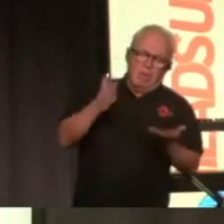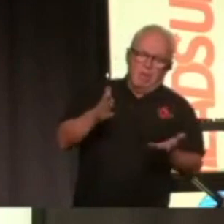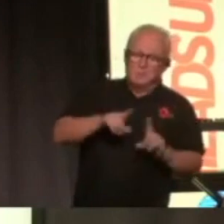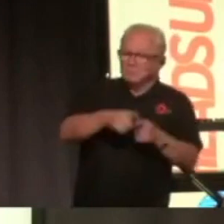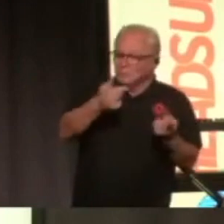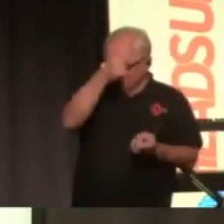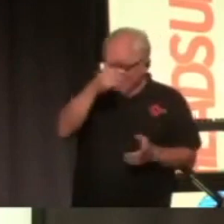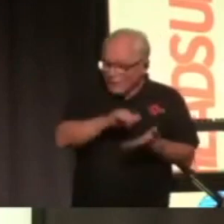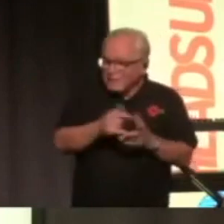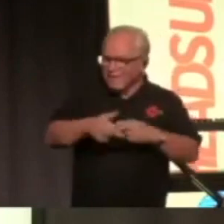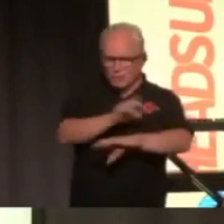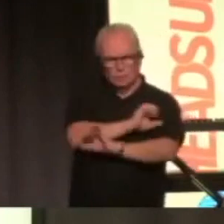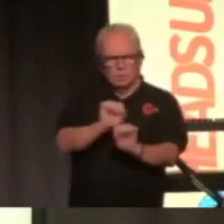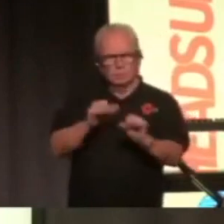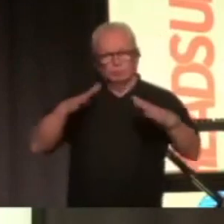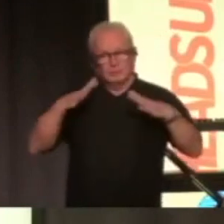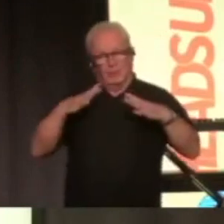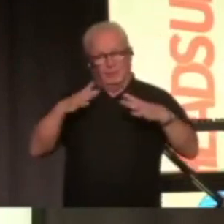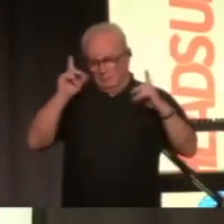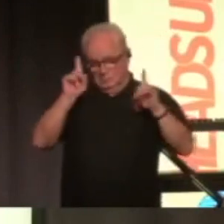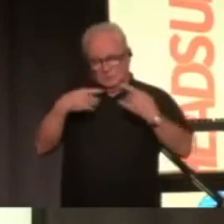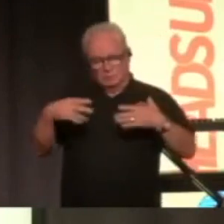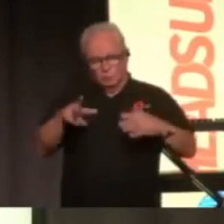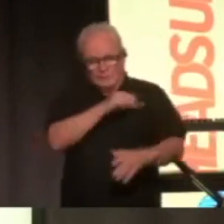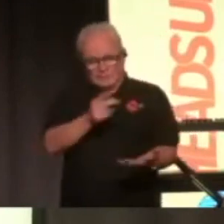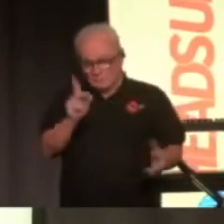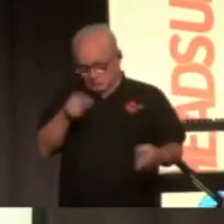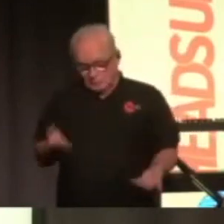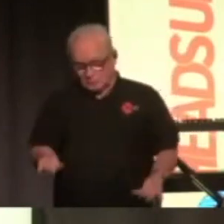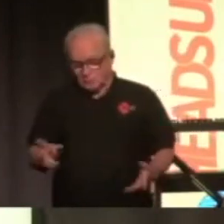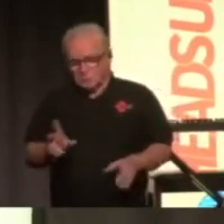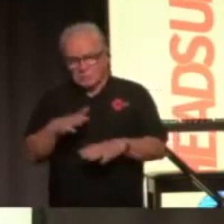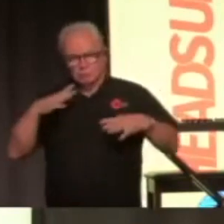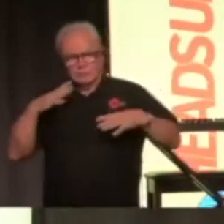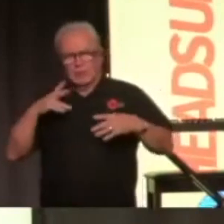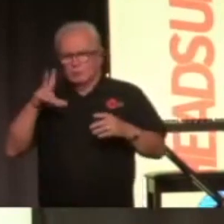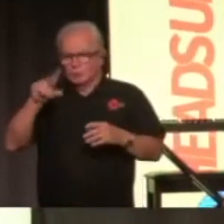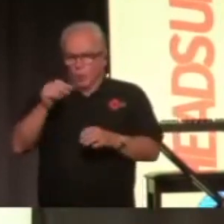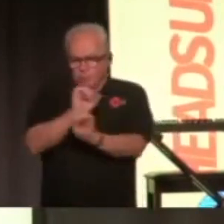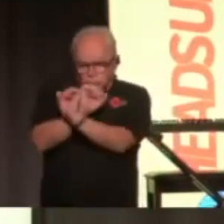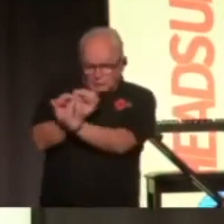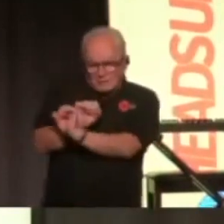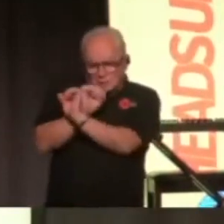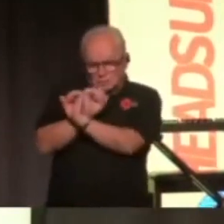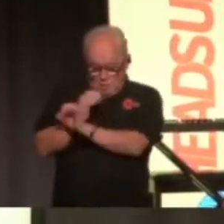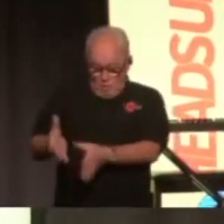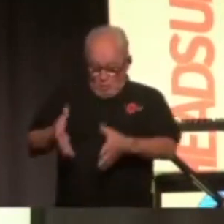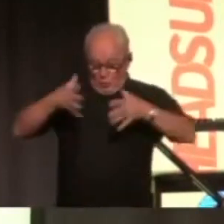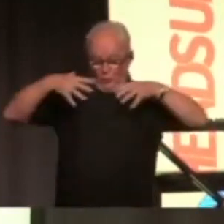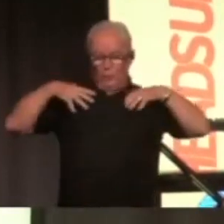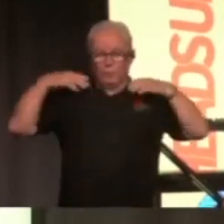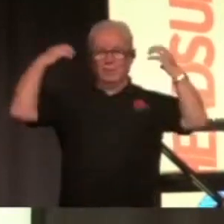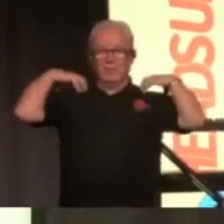know that no dress, no win. No dress, no win. No protection if you don't put on the clothing that God